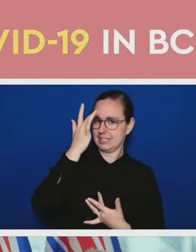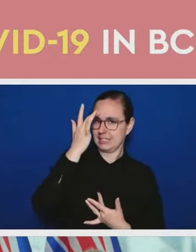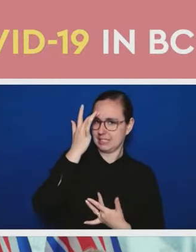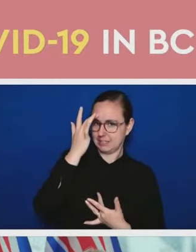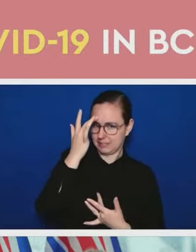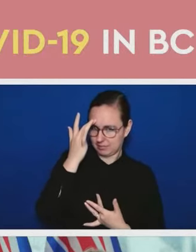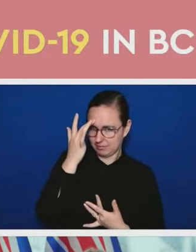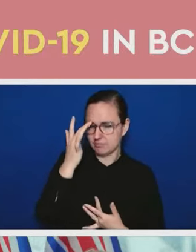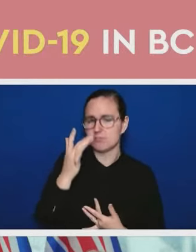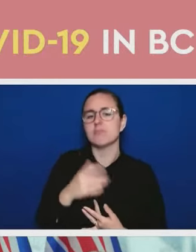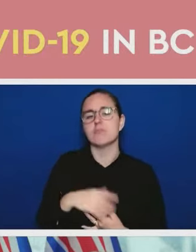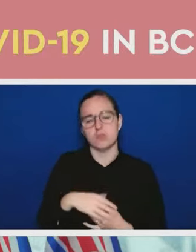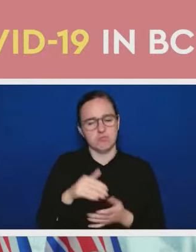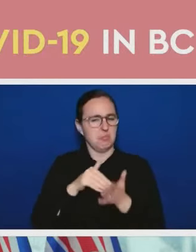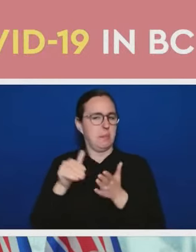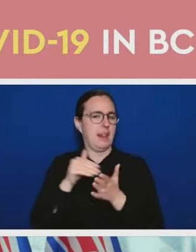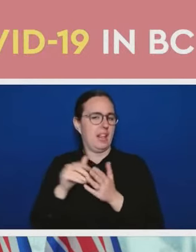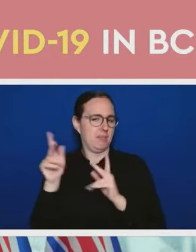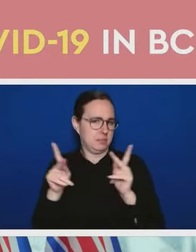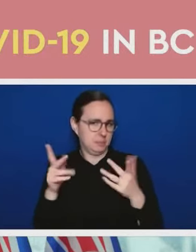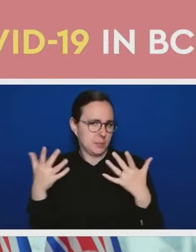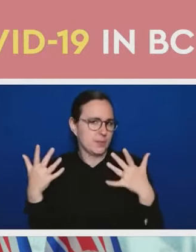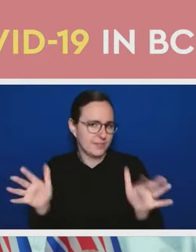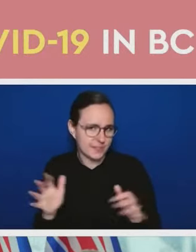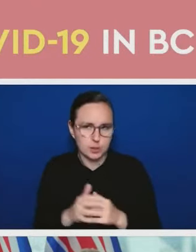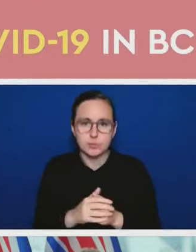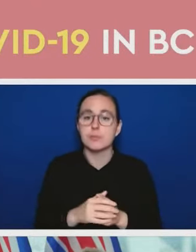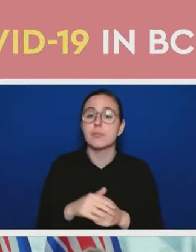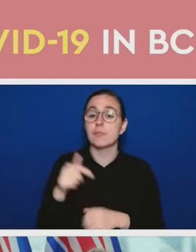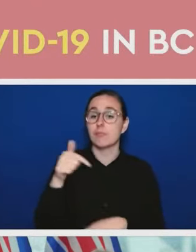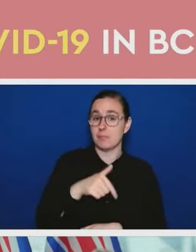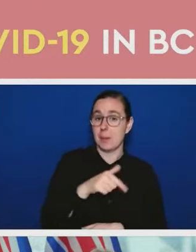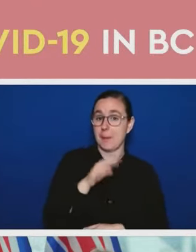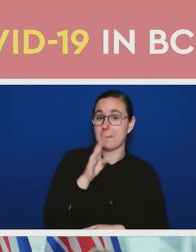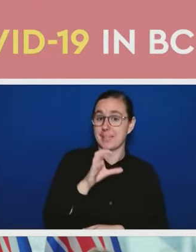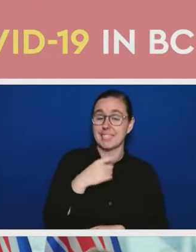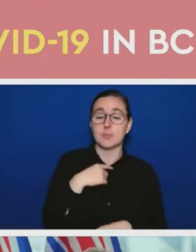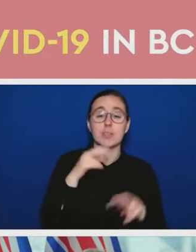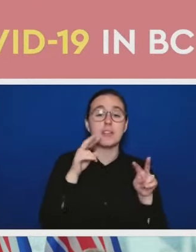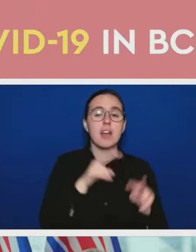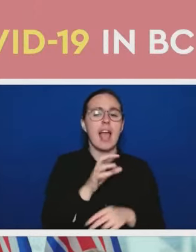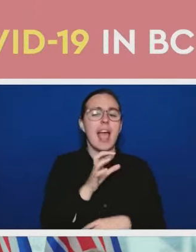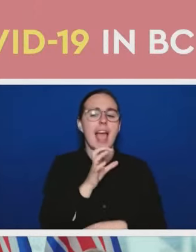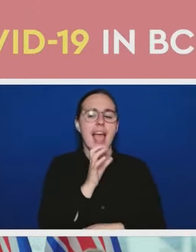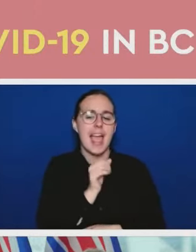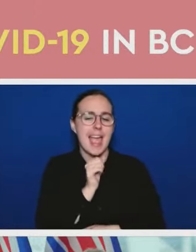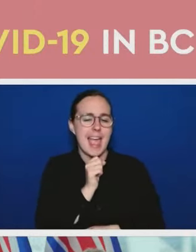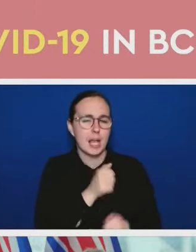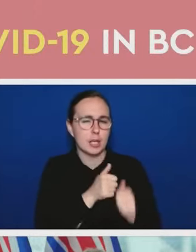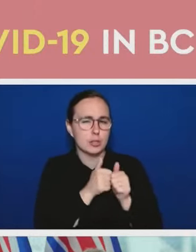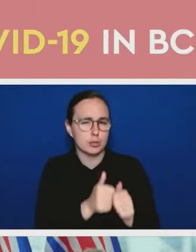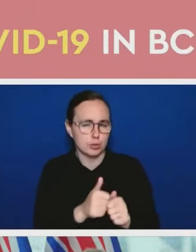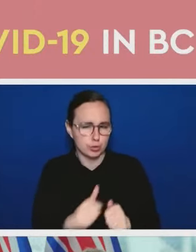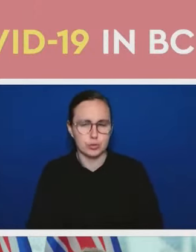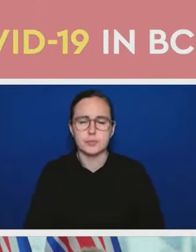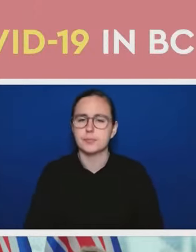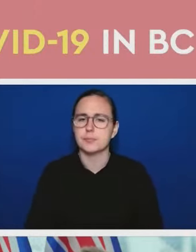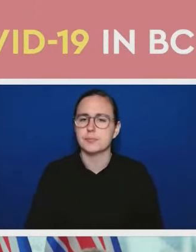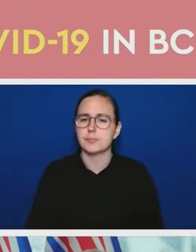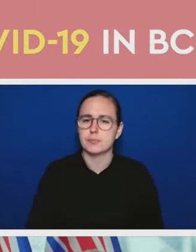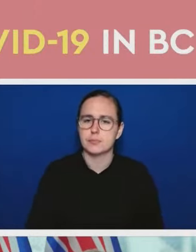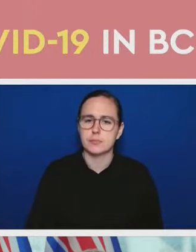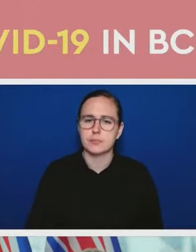well, we look at the patterns by age. And what this shows us is that those who were vaccinated early and had high levels of